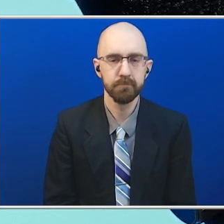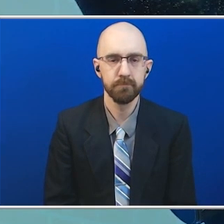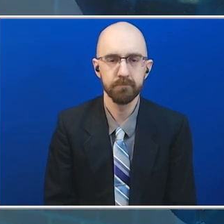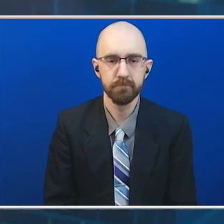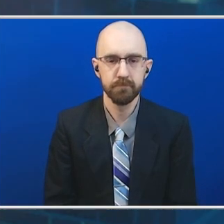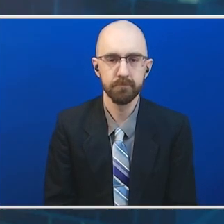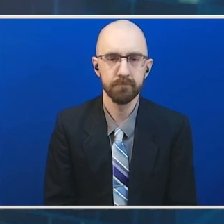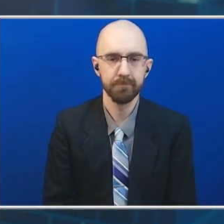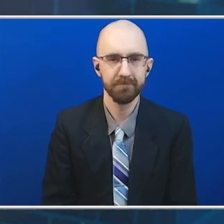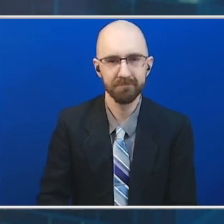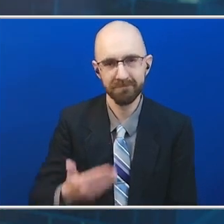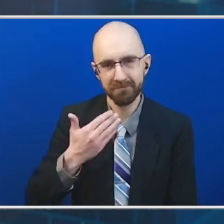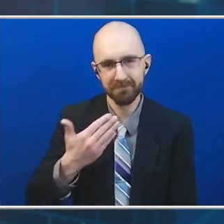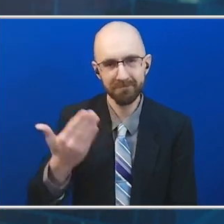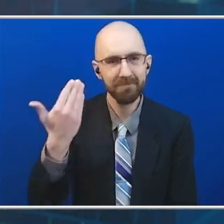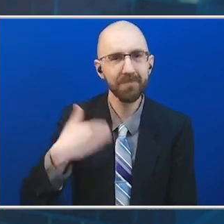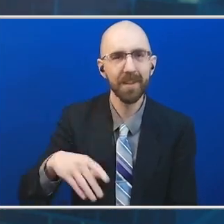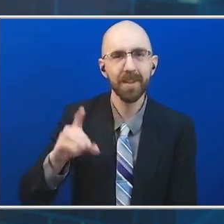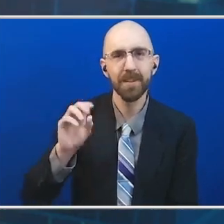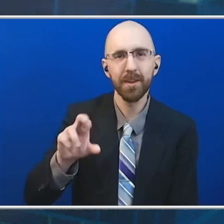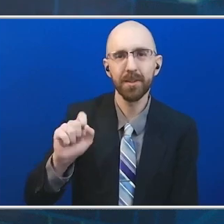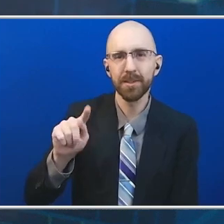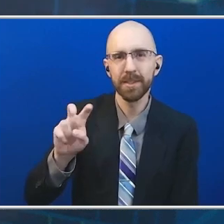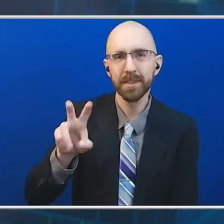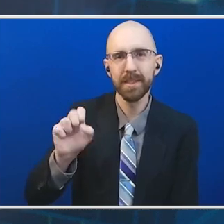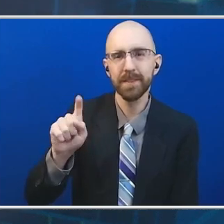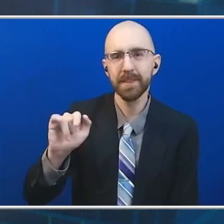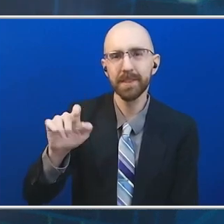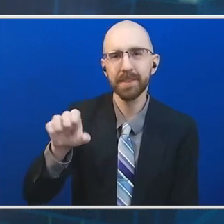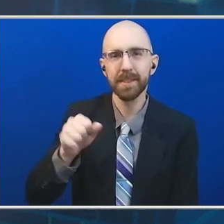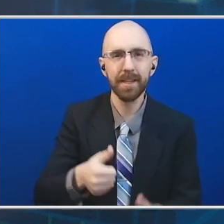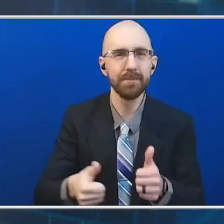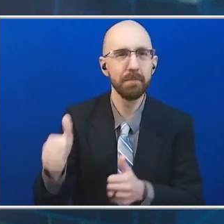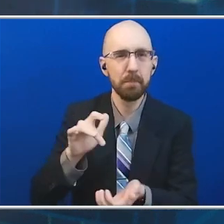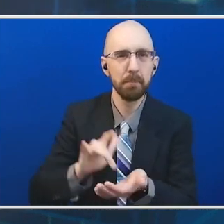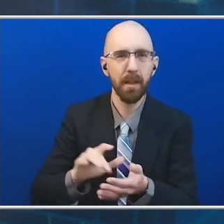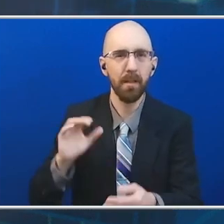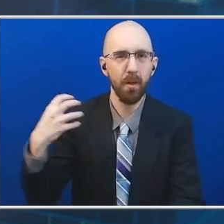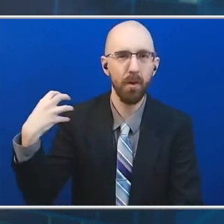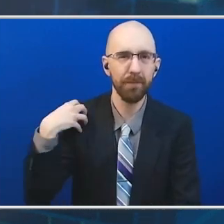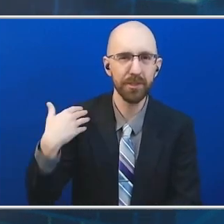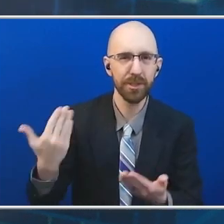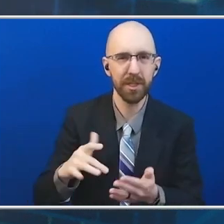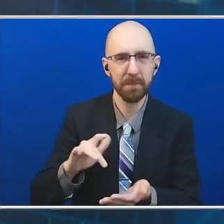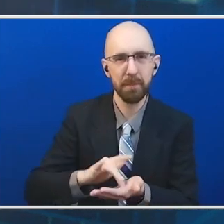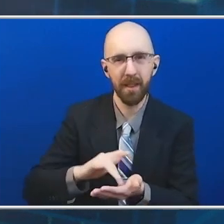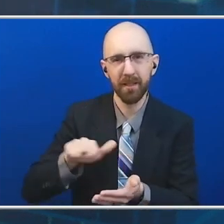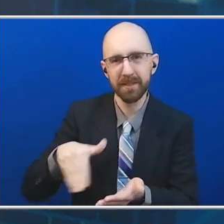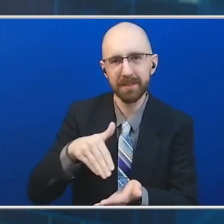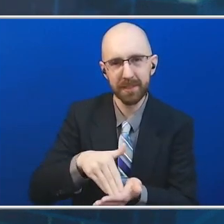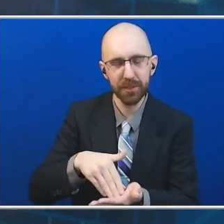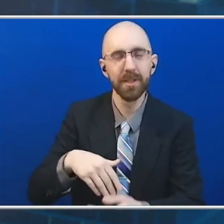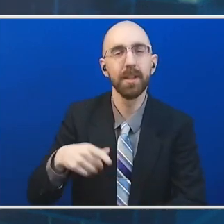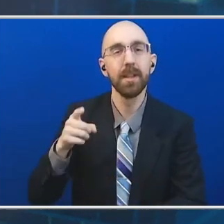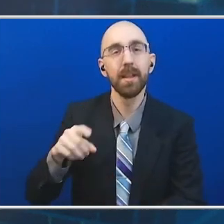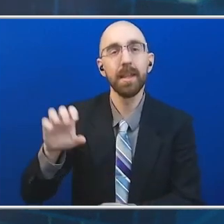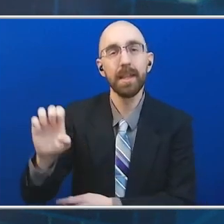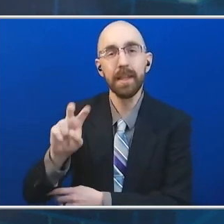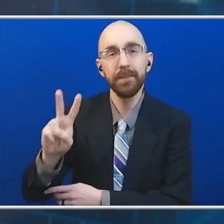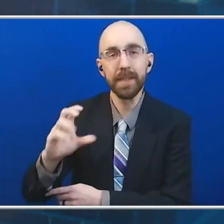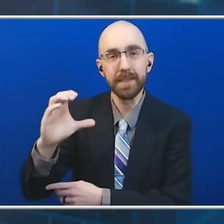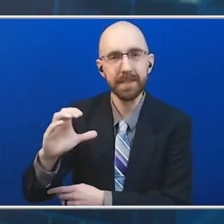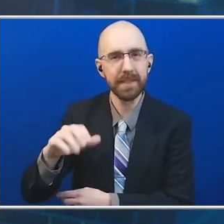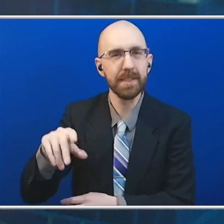Hey, good morning. I'm Dr. Steve Stites, Chief Medical Officer here at the University of Kansas Health System and Executive Vice Chancellor at the University of Kansas Medical